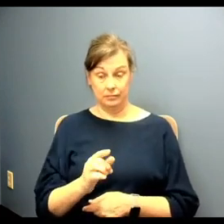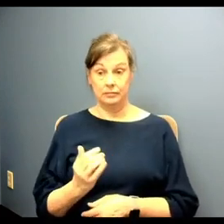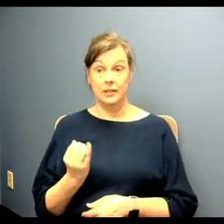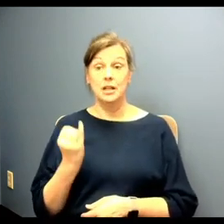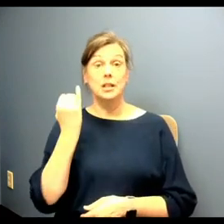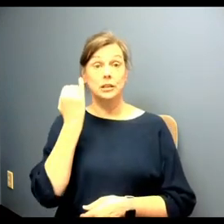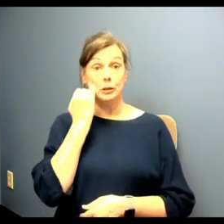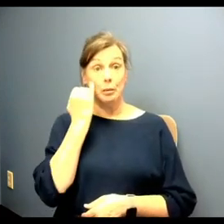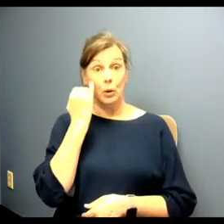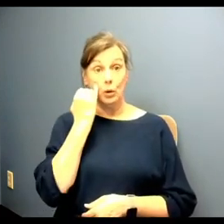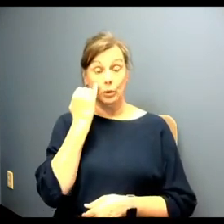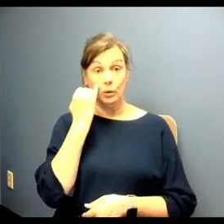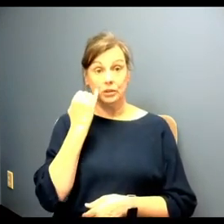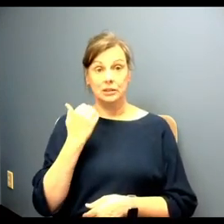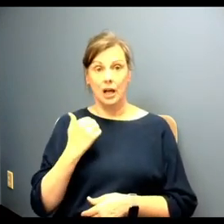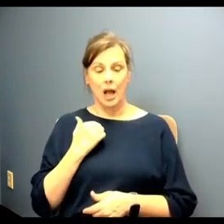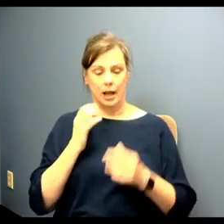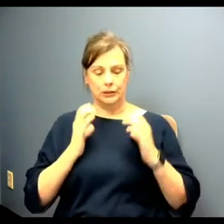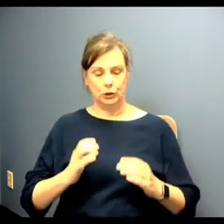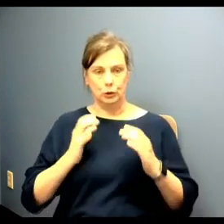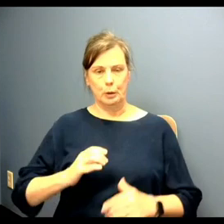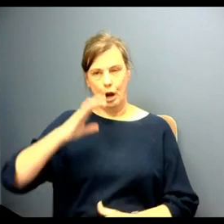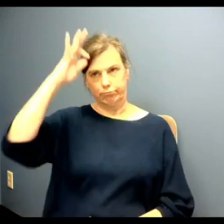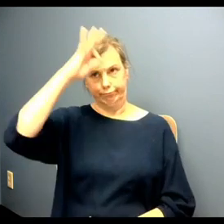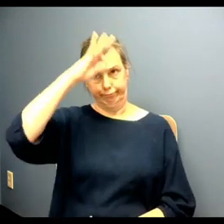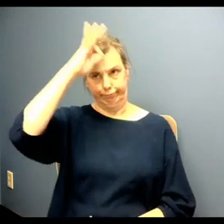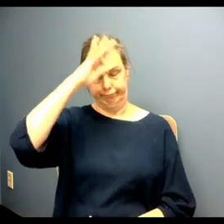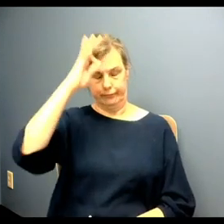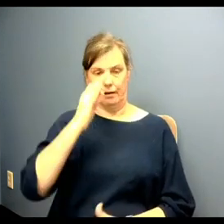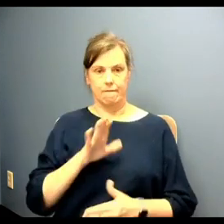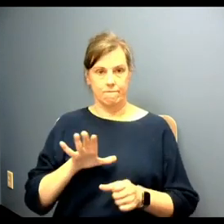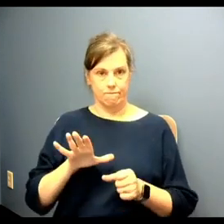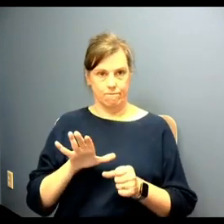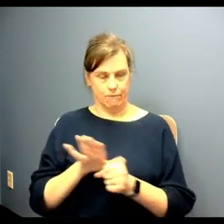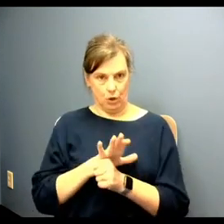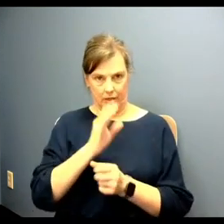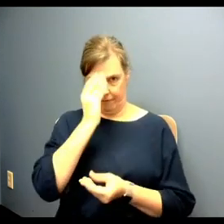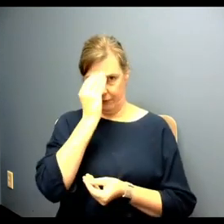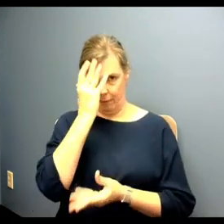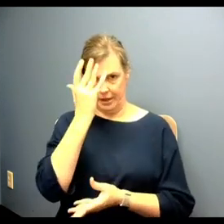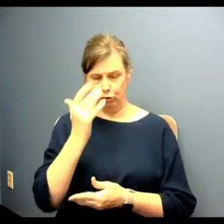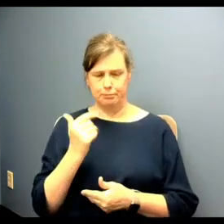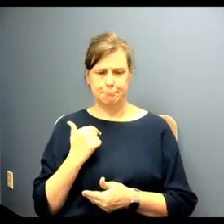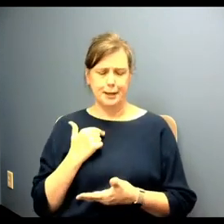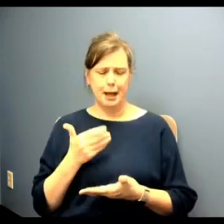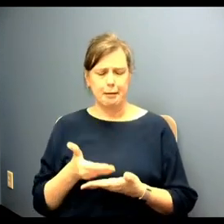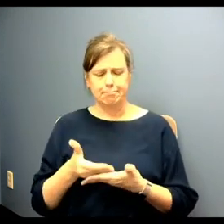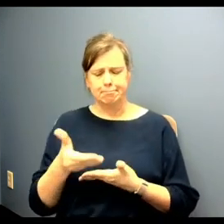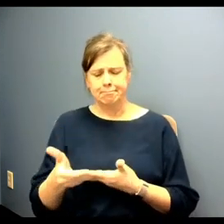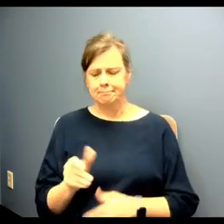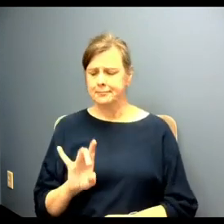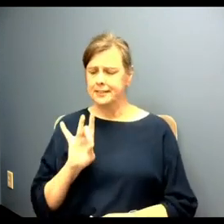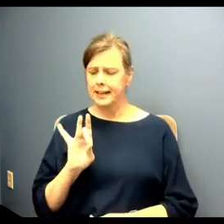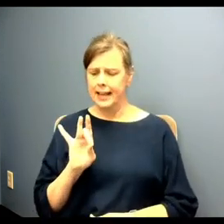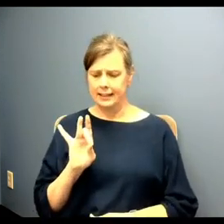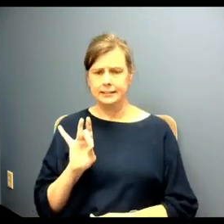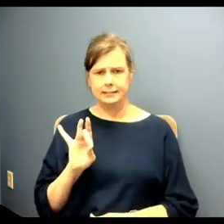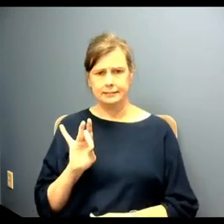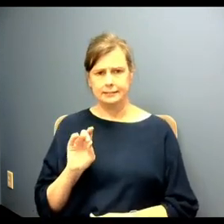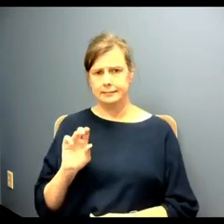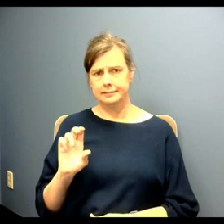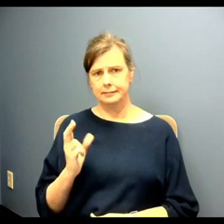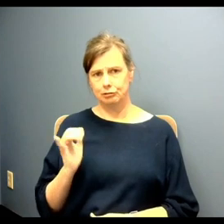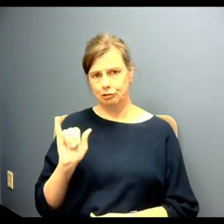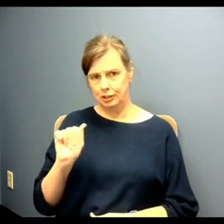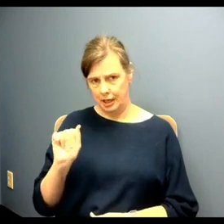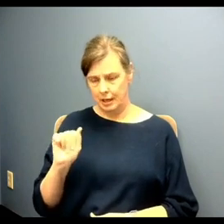under asymmetric information at D2. So we decide that we are going to buy 8 chia pets here. But we know